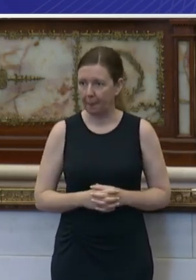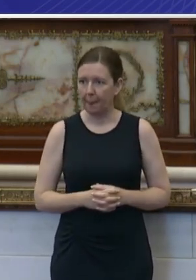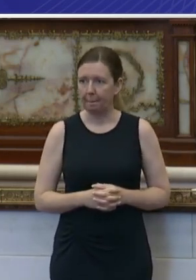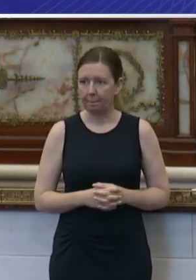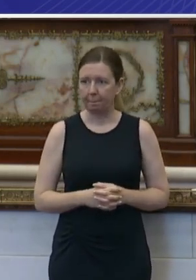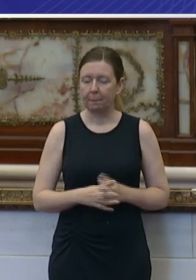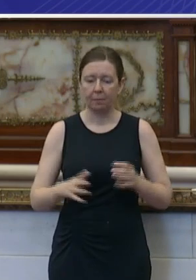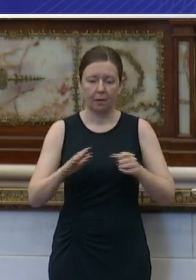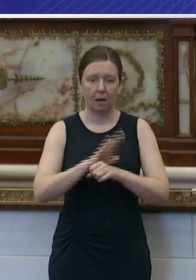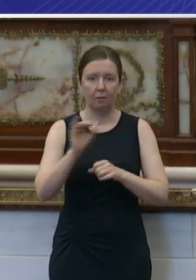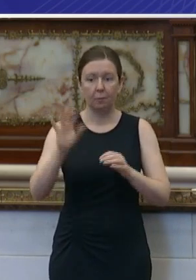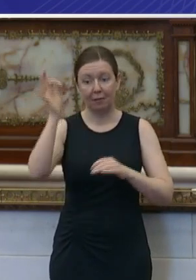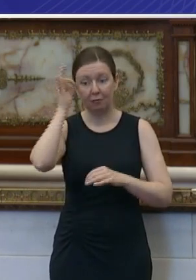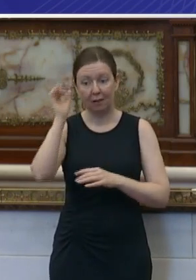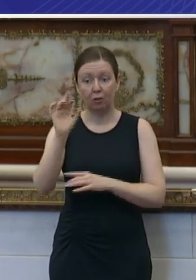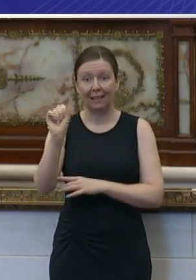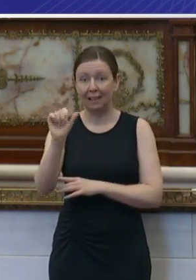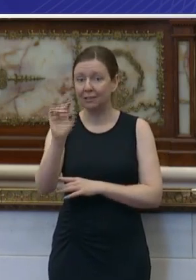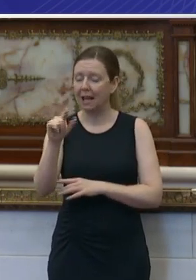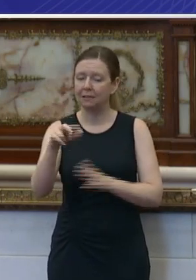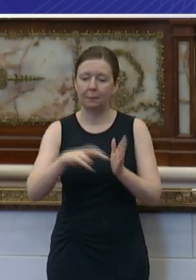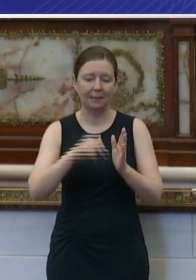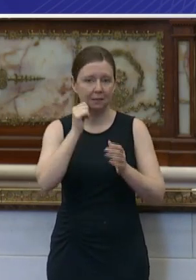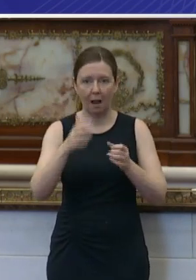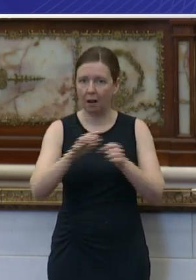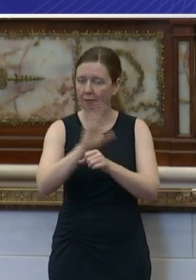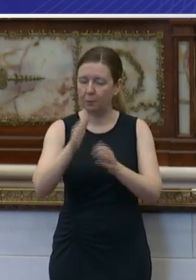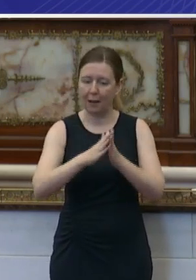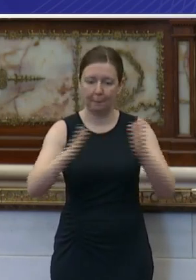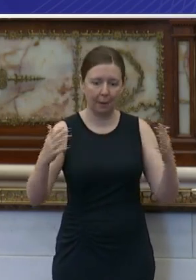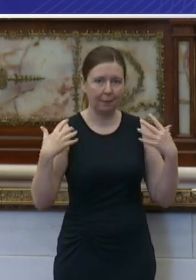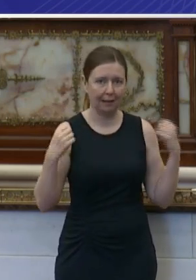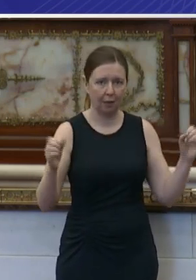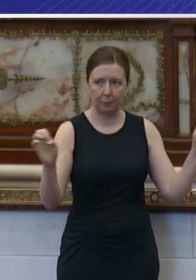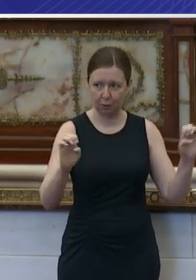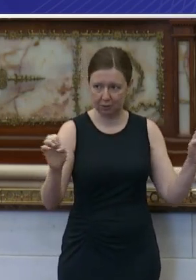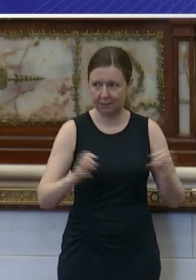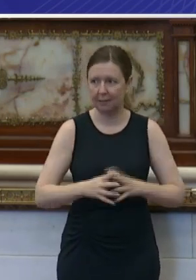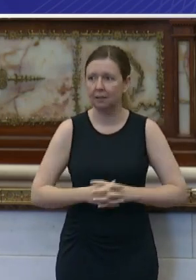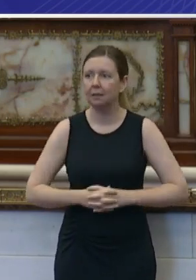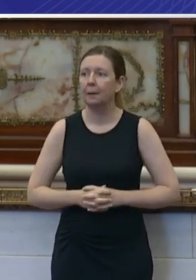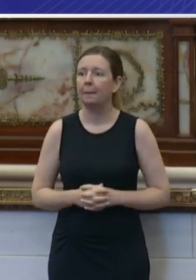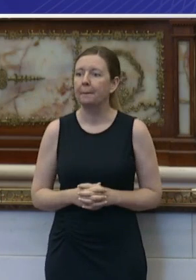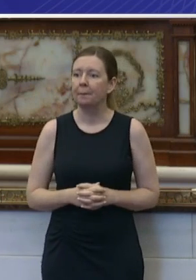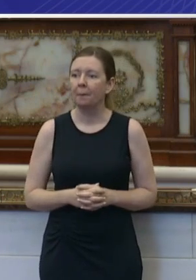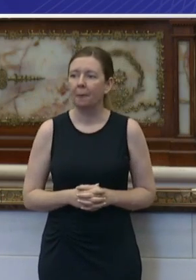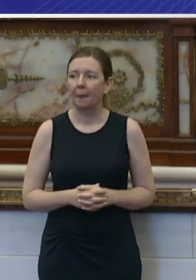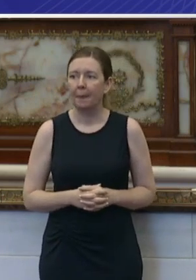Mm-hmm. It's covered by the Federal CARES Act. You are not covered by the public health emergency.